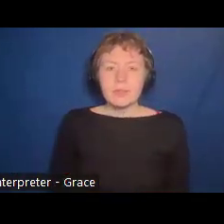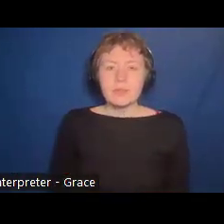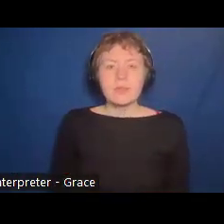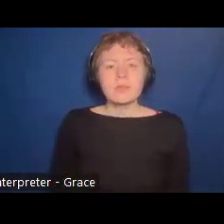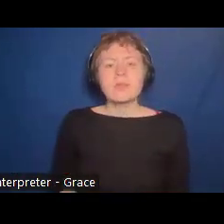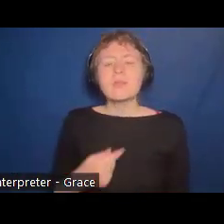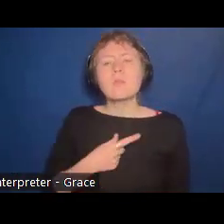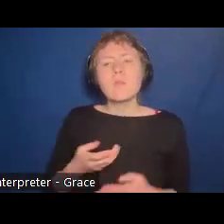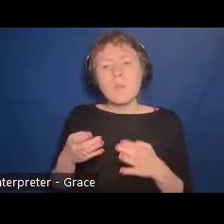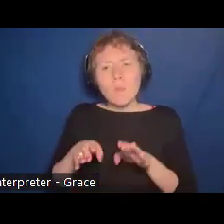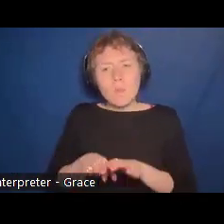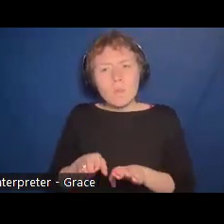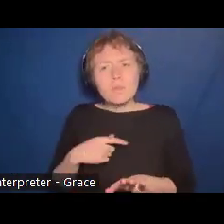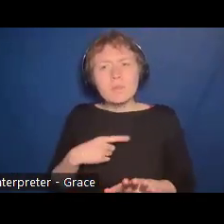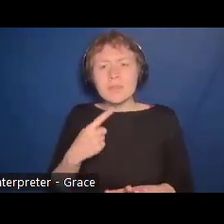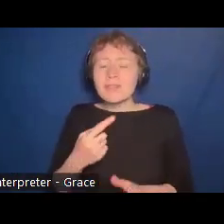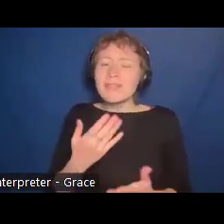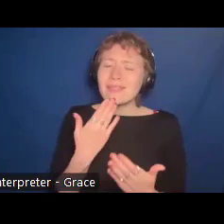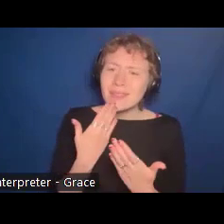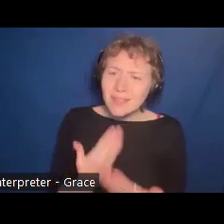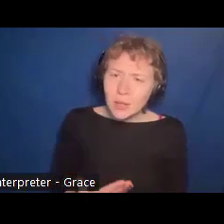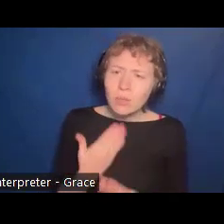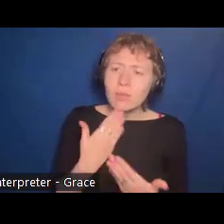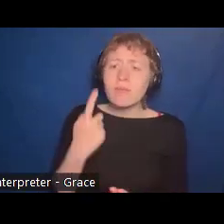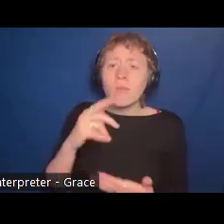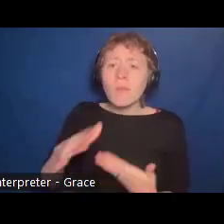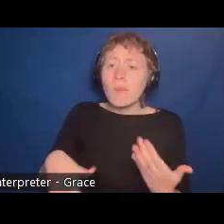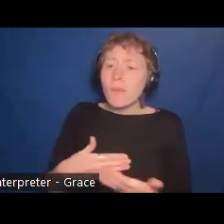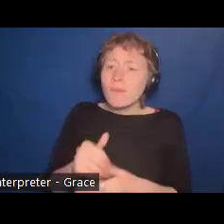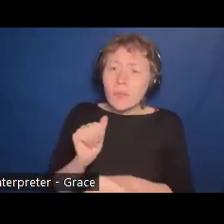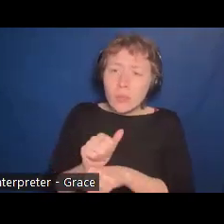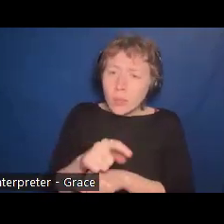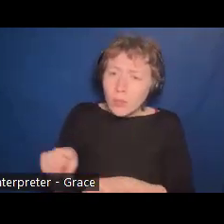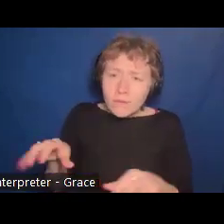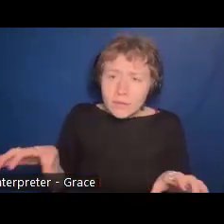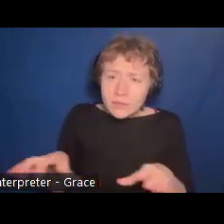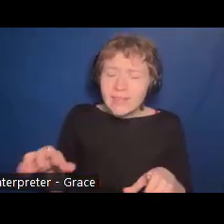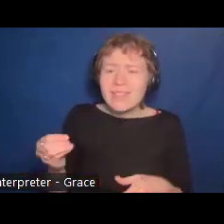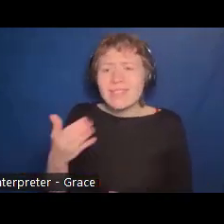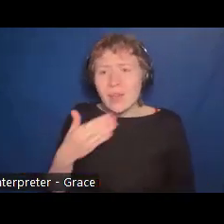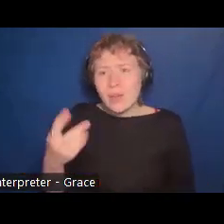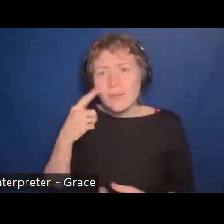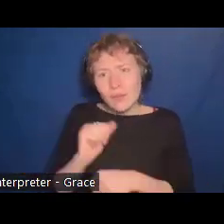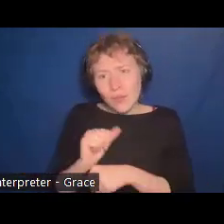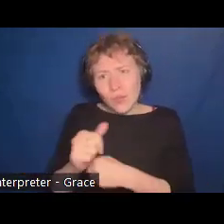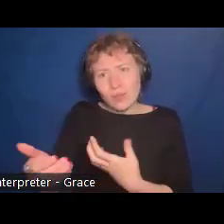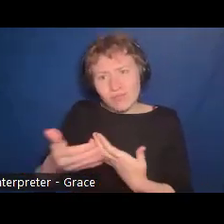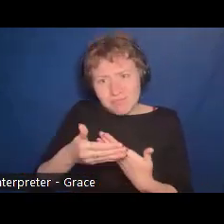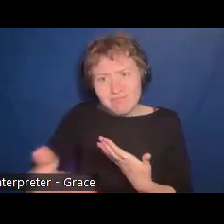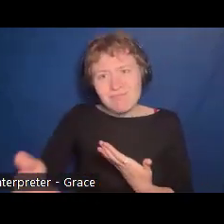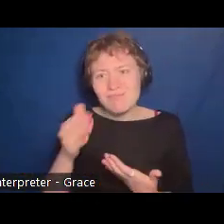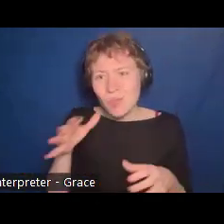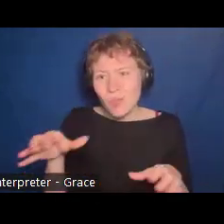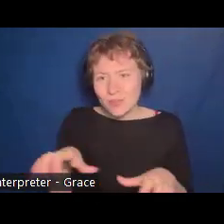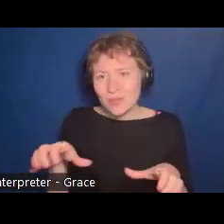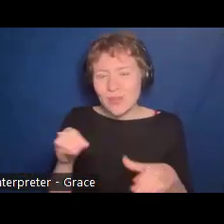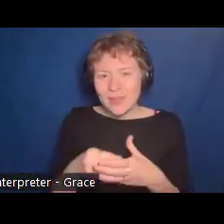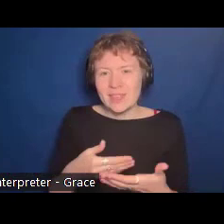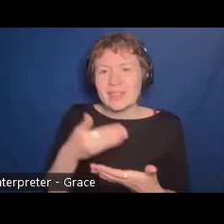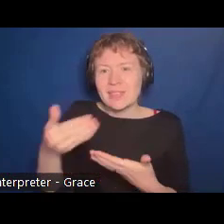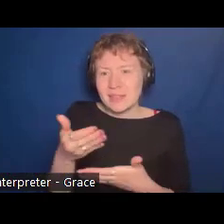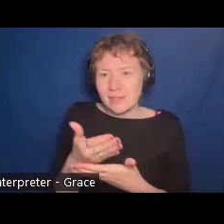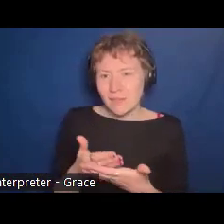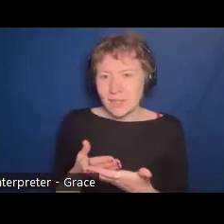again thanking you for all the work that you've done to date and all the work that you will be doing as we move on to this next phase of the implementation